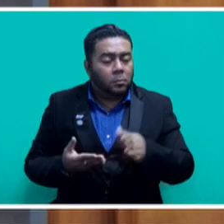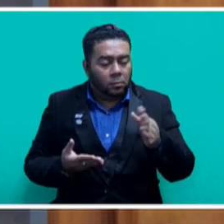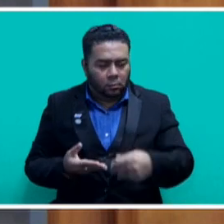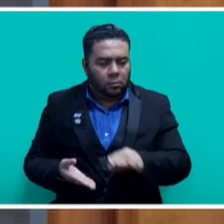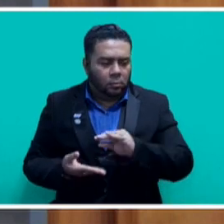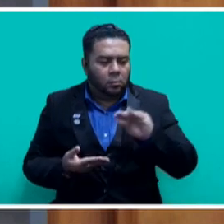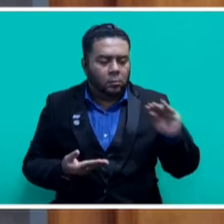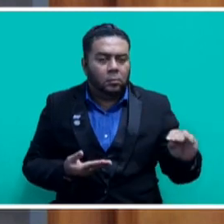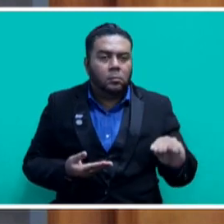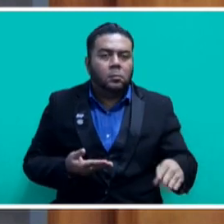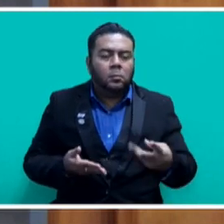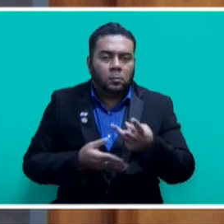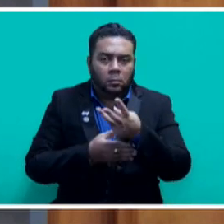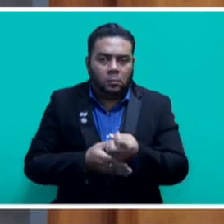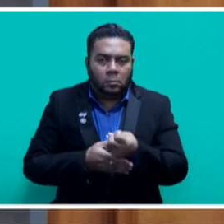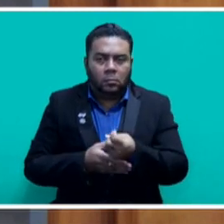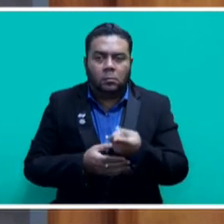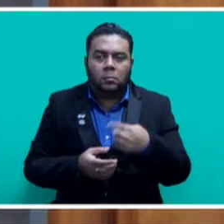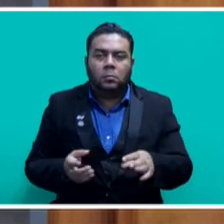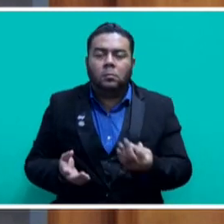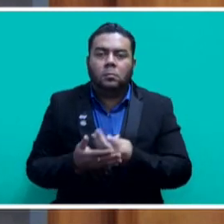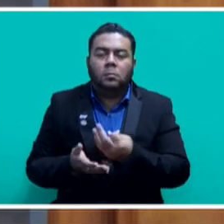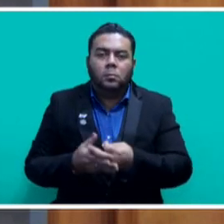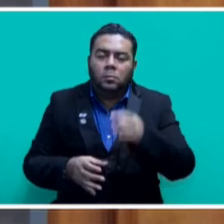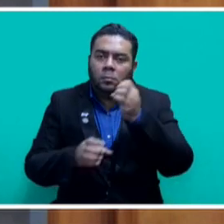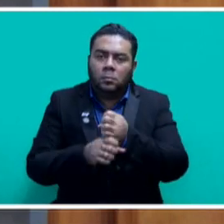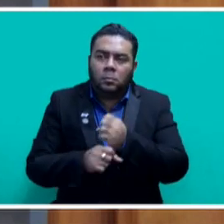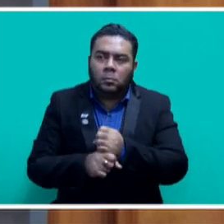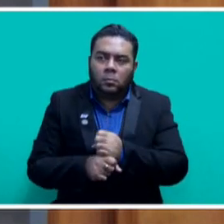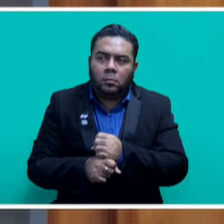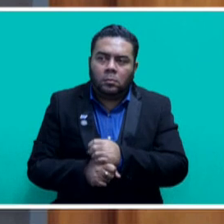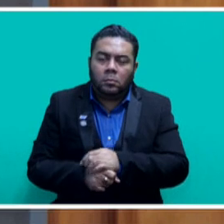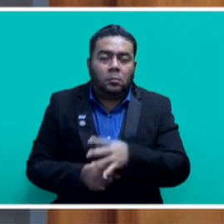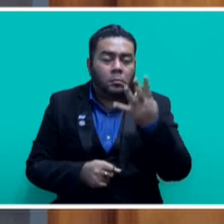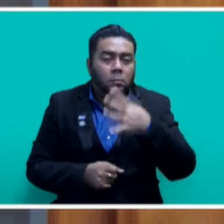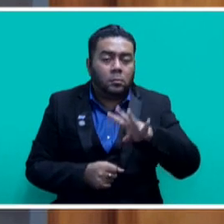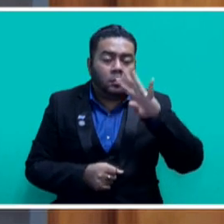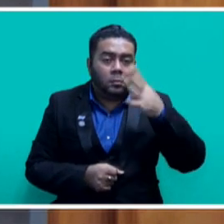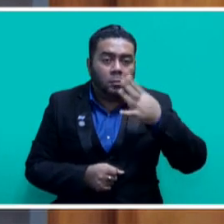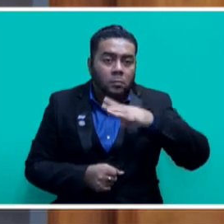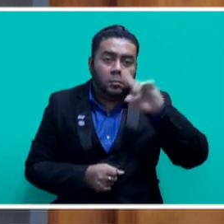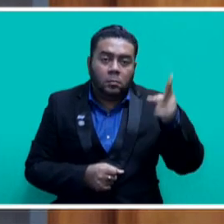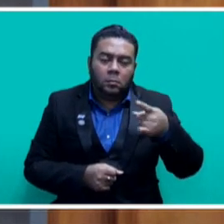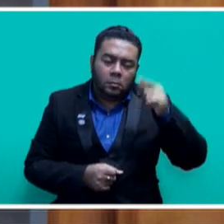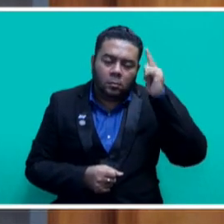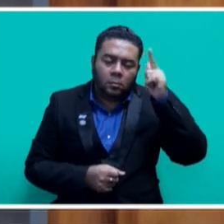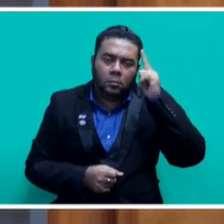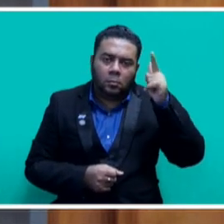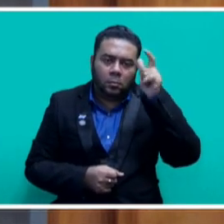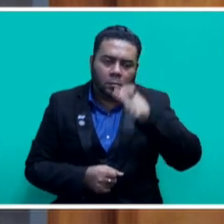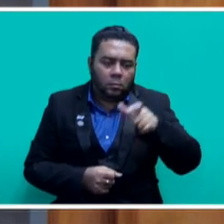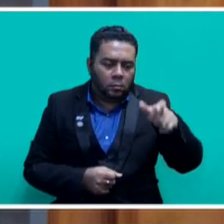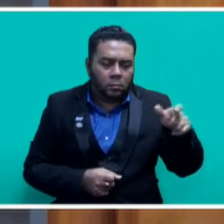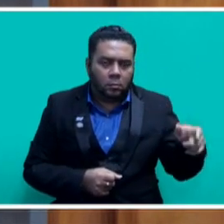and wages to fund the employment of our existing 14,000 teachers. Mr.